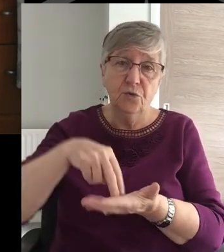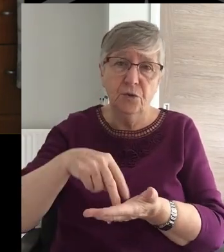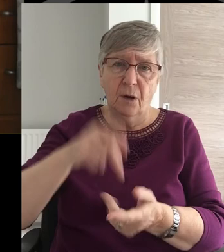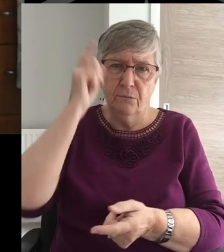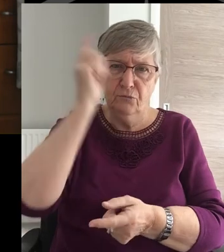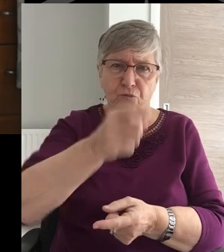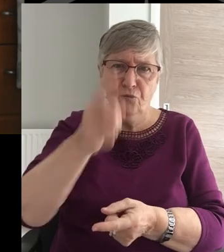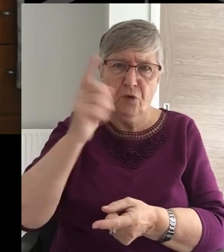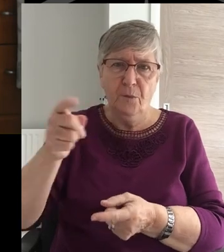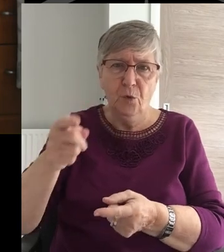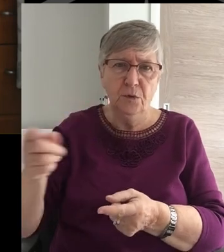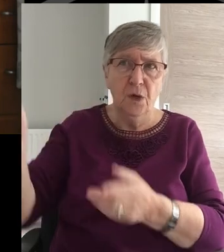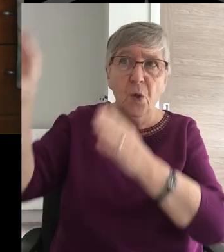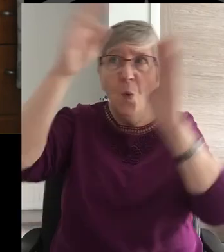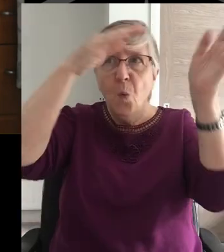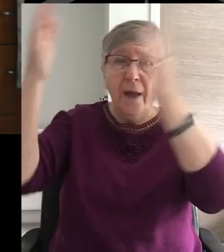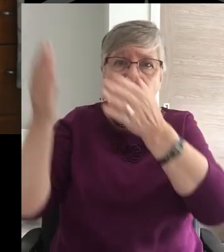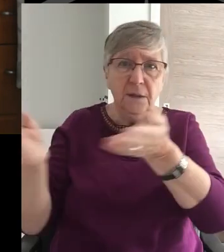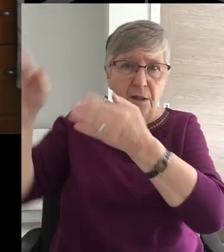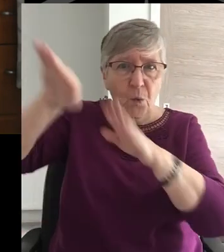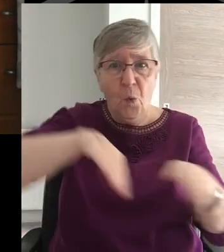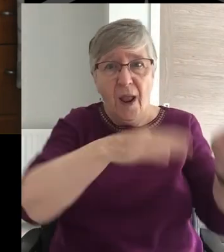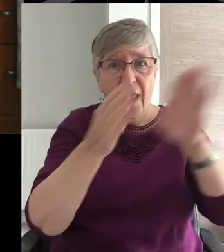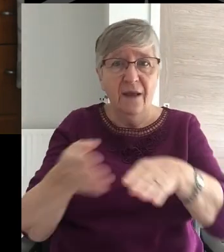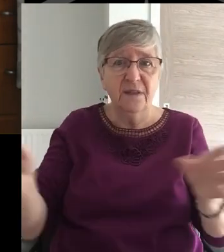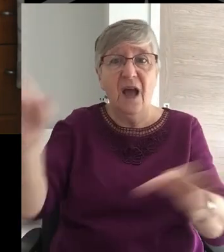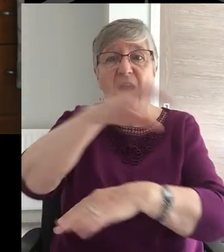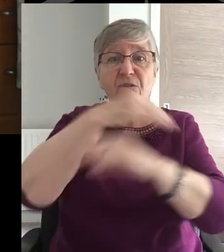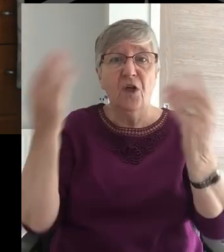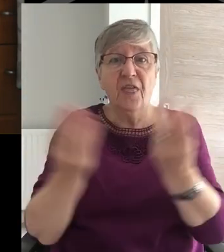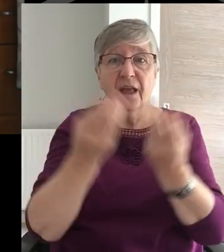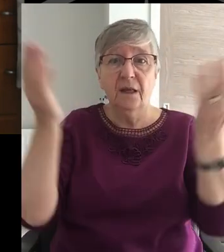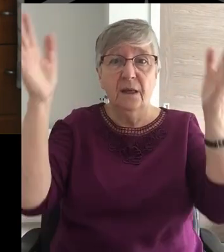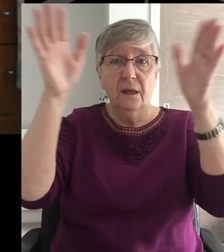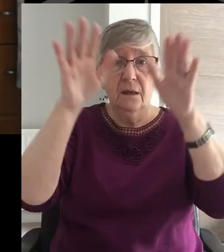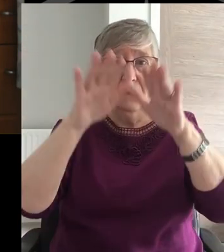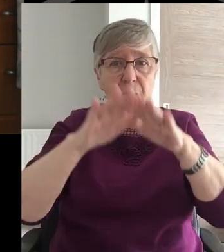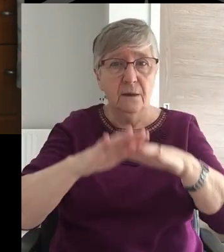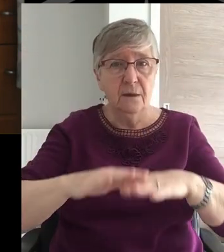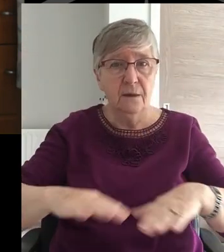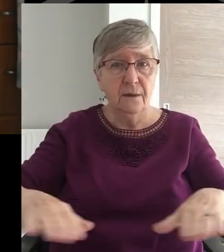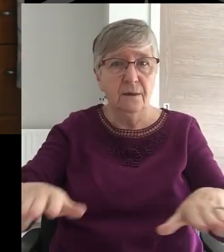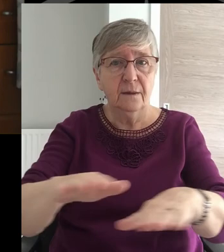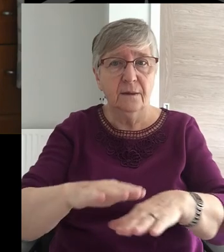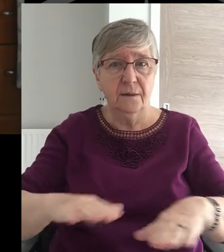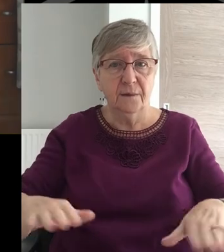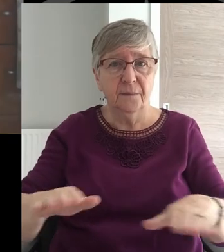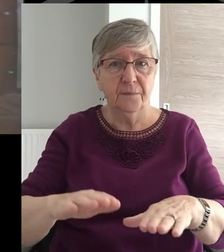and the waves, and it was completely calm. Amen.